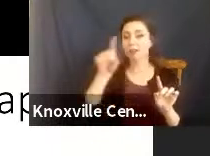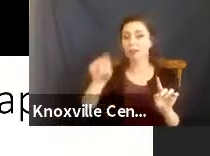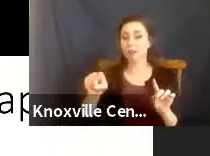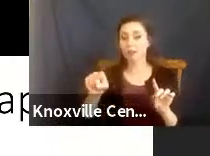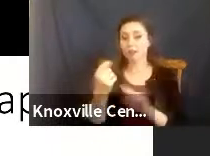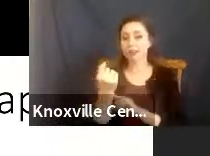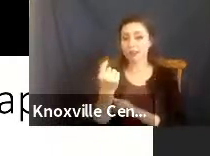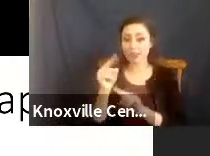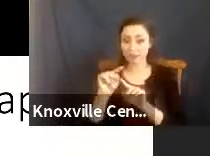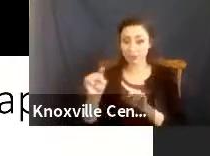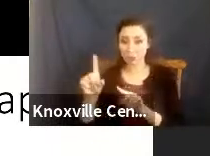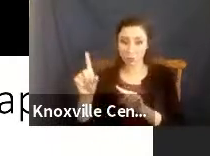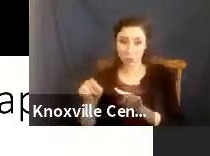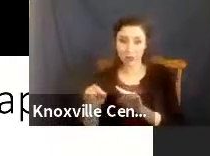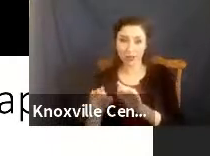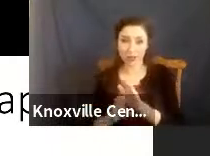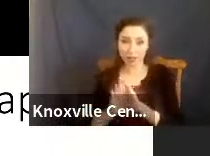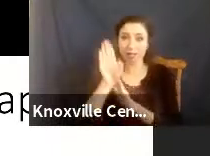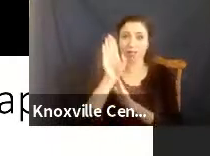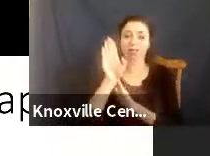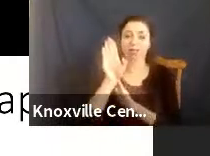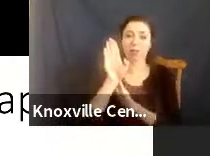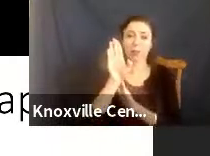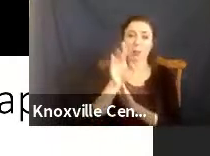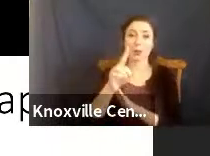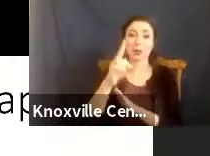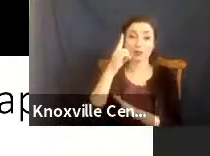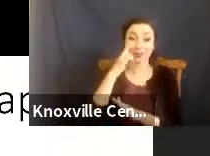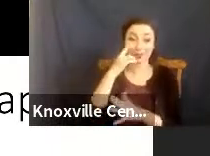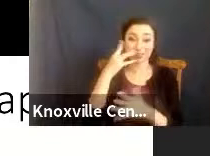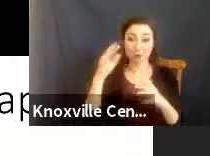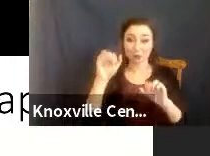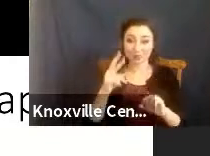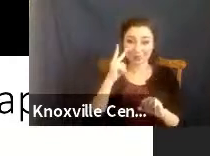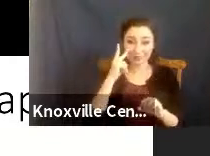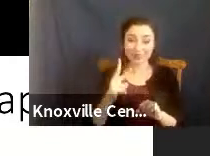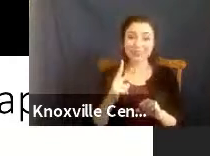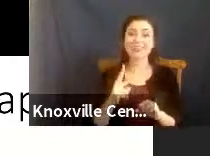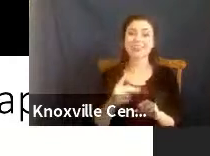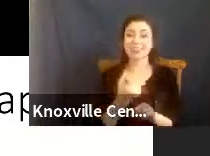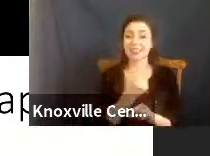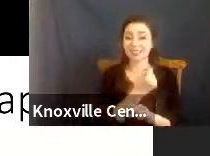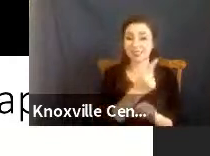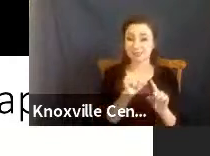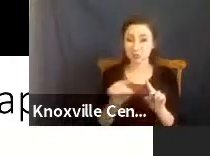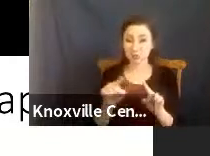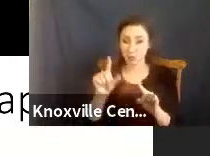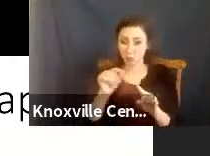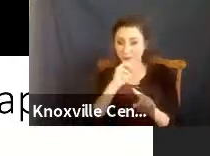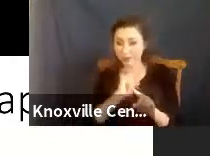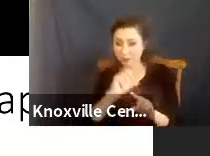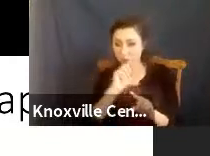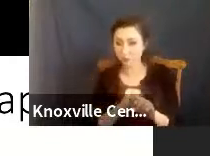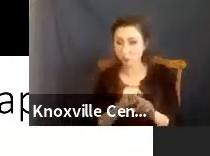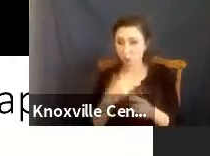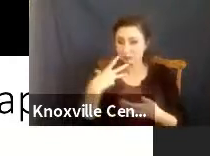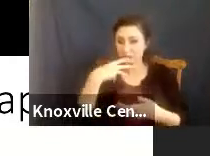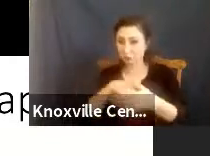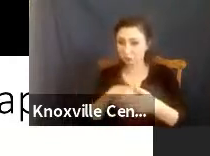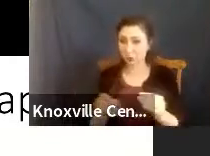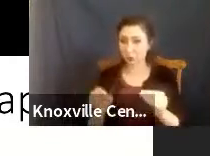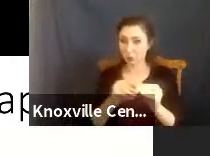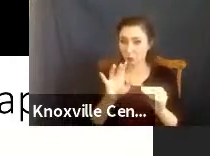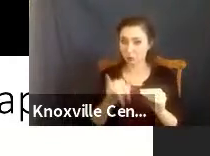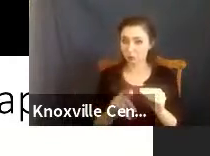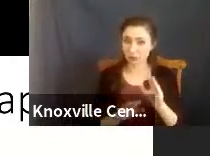to 20 is rising. So I think what you can conclude from that is 11 to 20 is contributing more to that growth than the 0 to 10. And